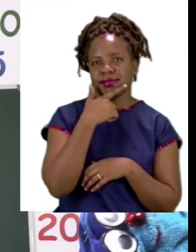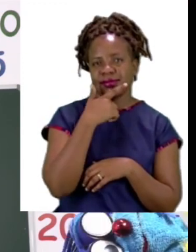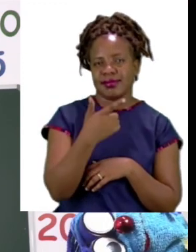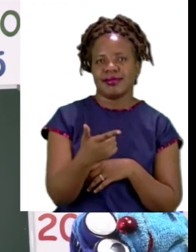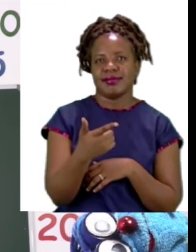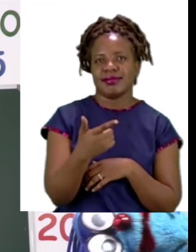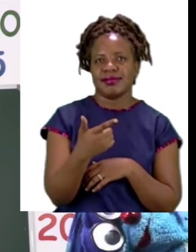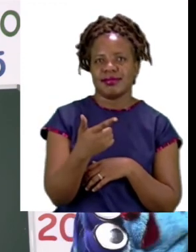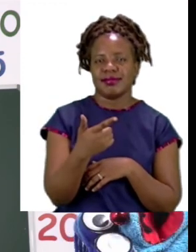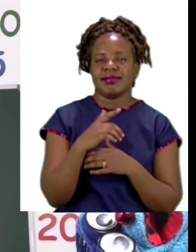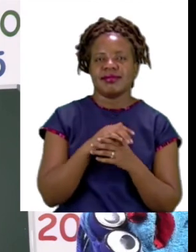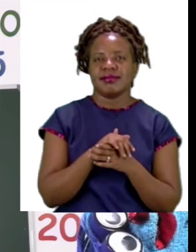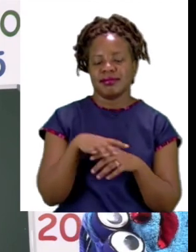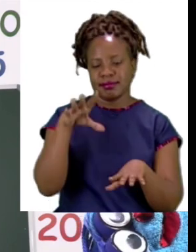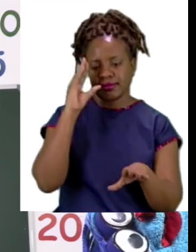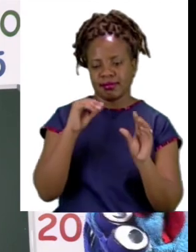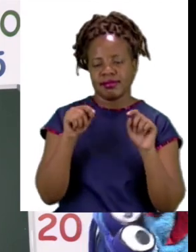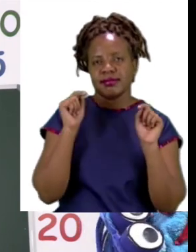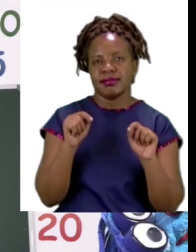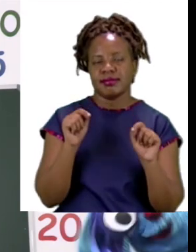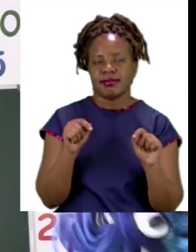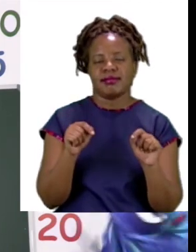for joining us today and